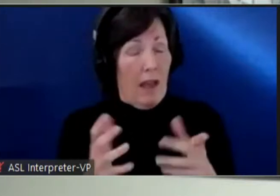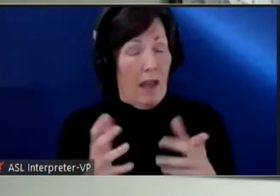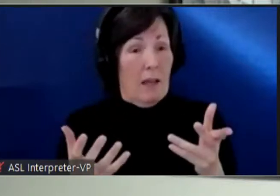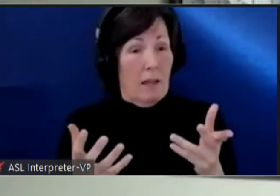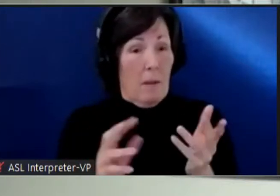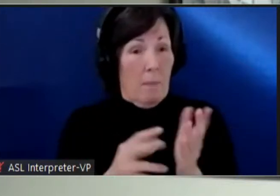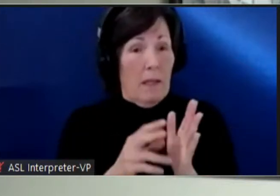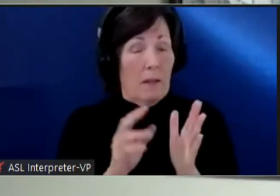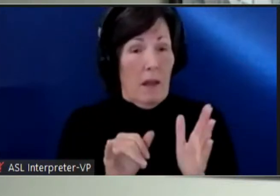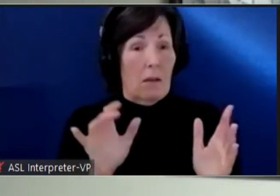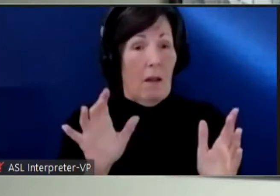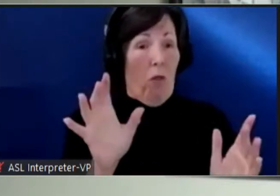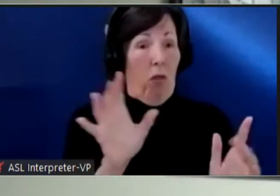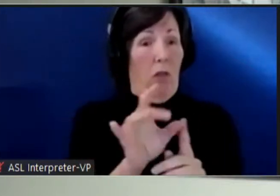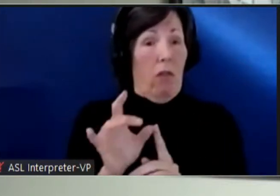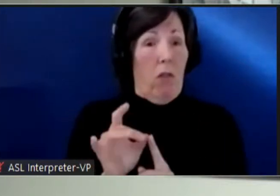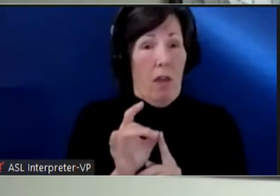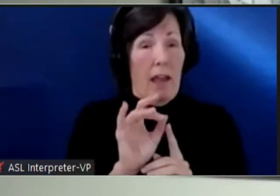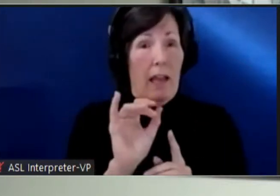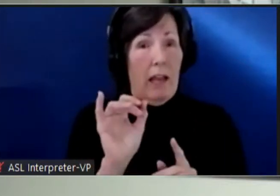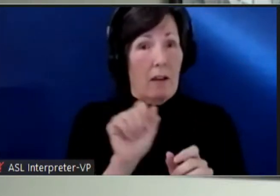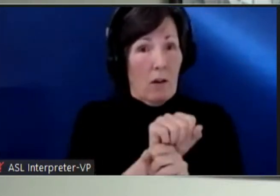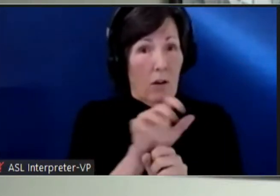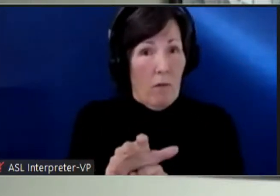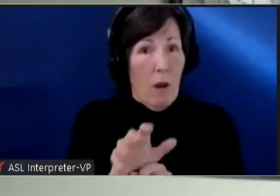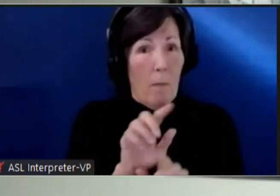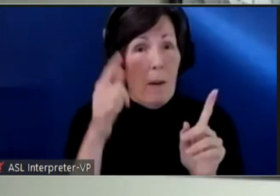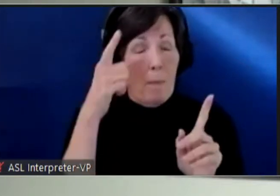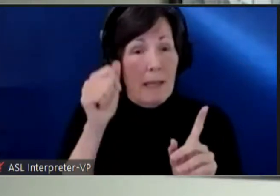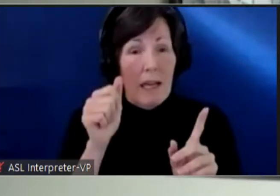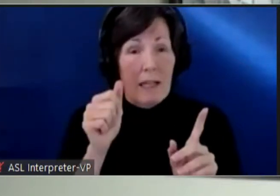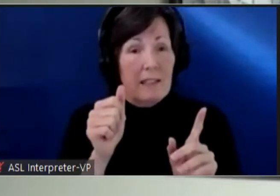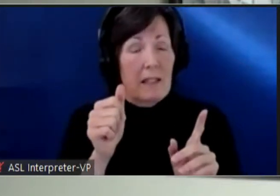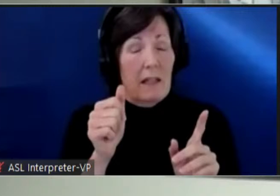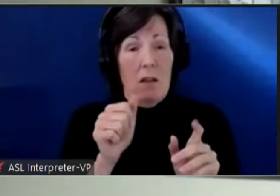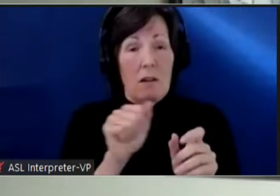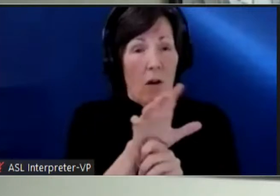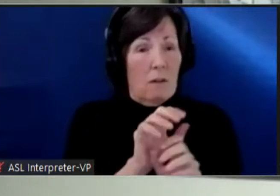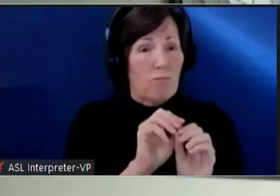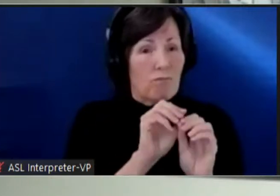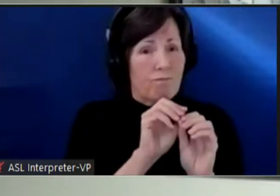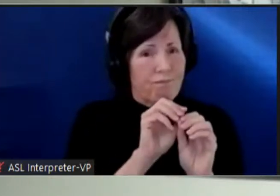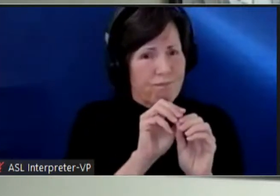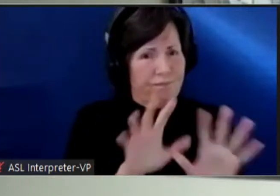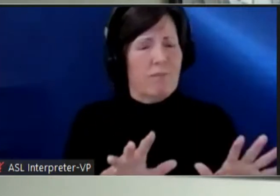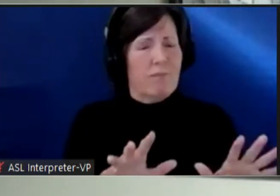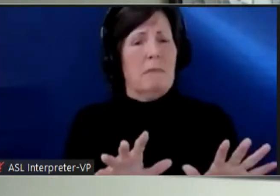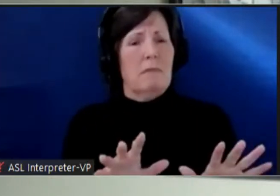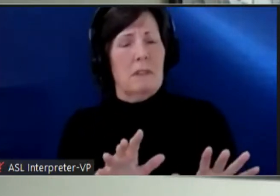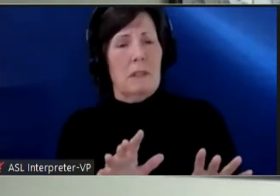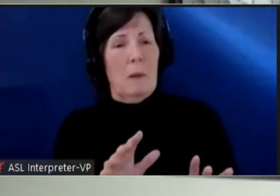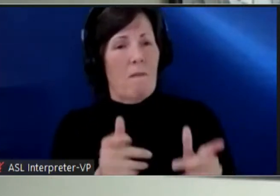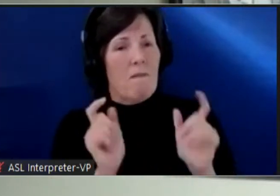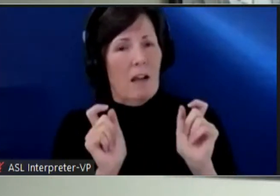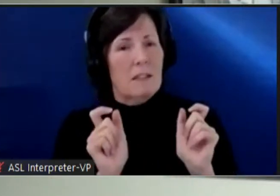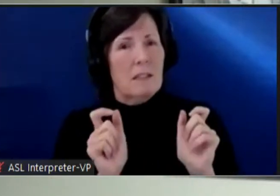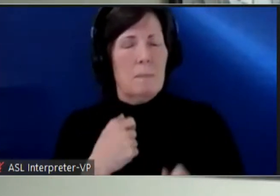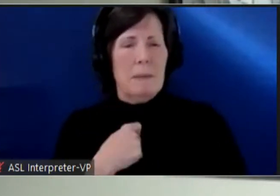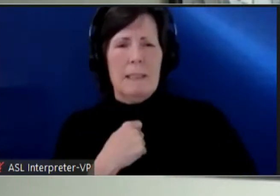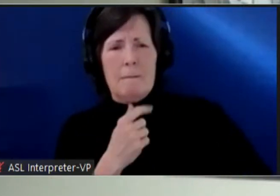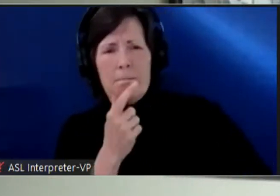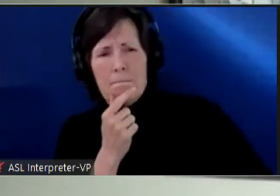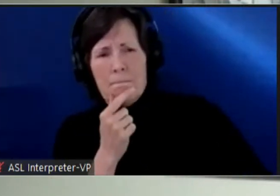to infection, but because the infection spread so easily and so well, I'm concerned that there could be a variant that would be